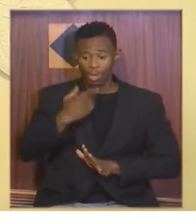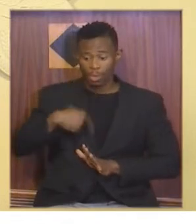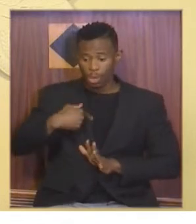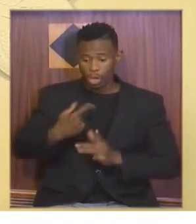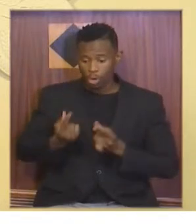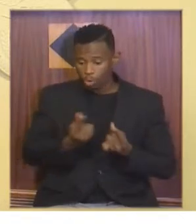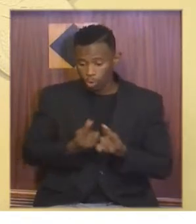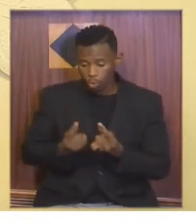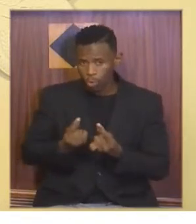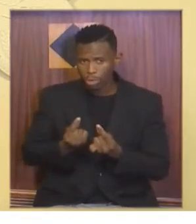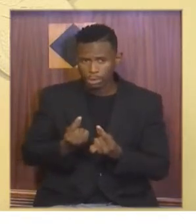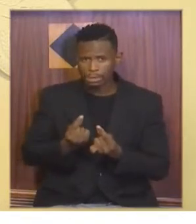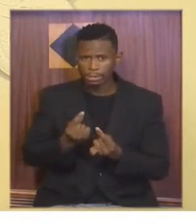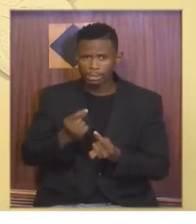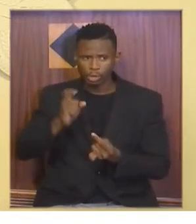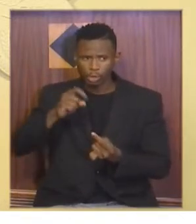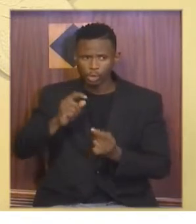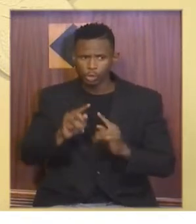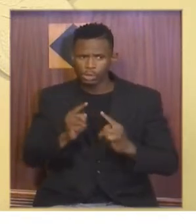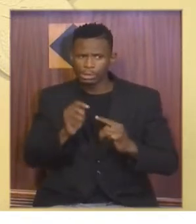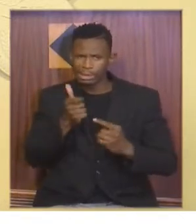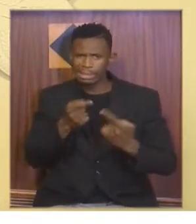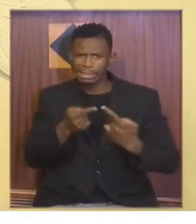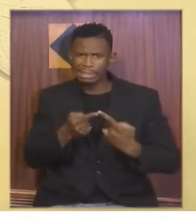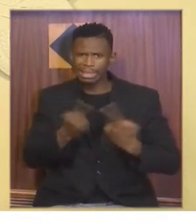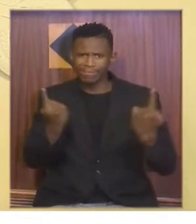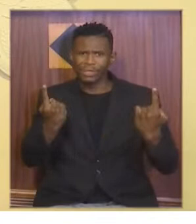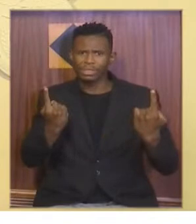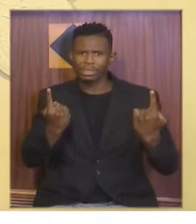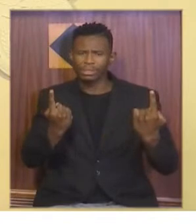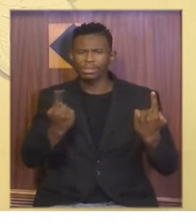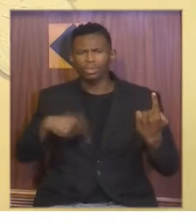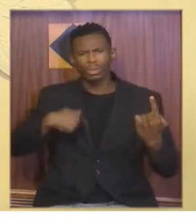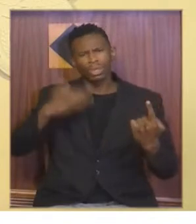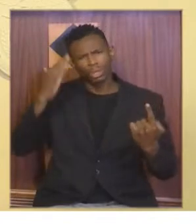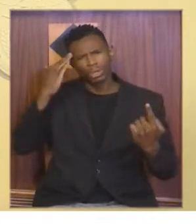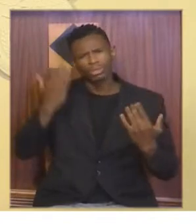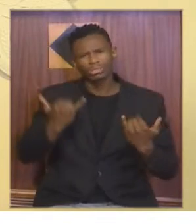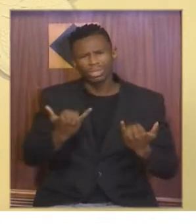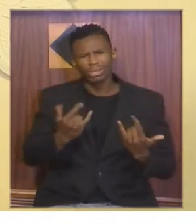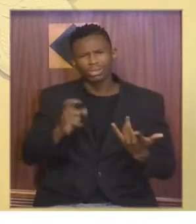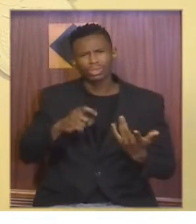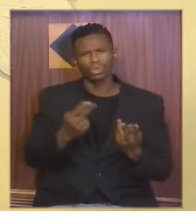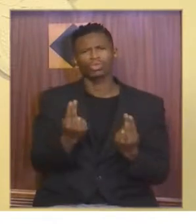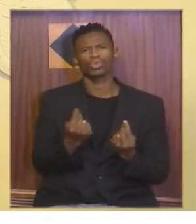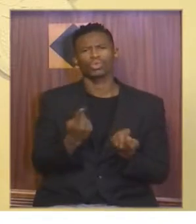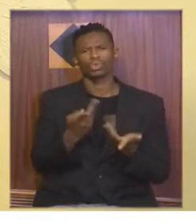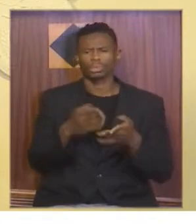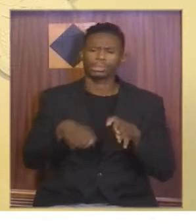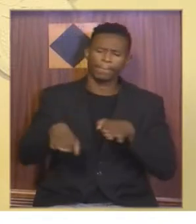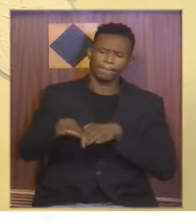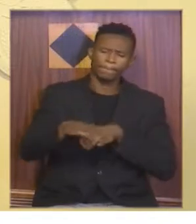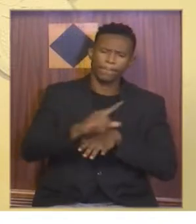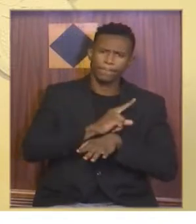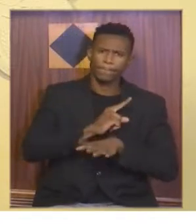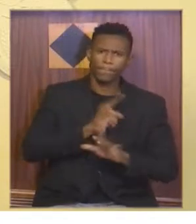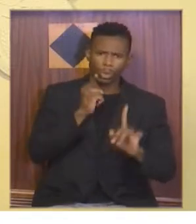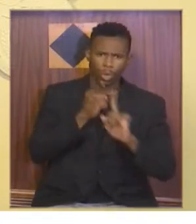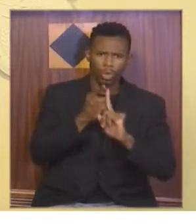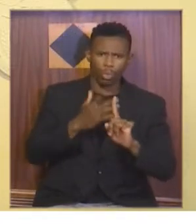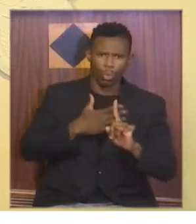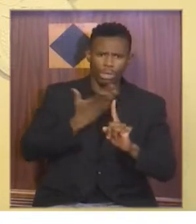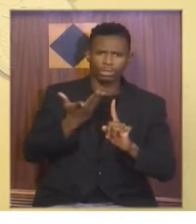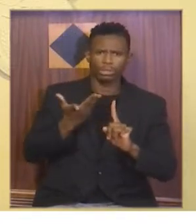response. Knowing that we have to enter a new phase in our management of the pandemic, we took time